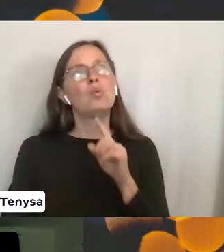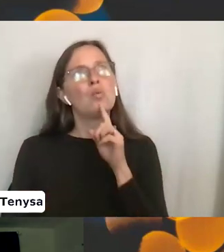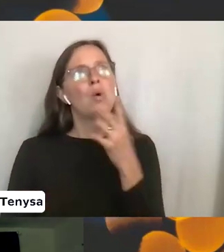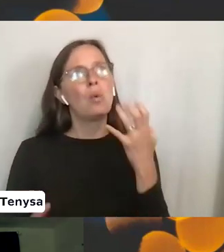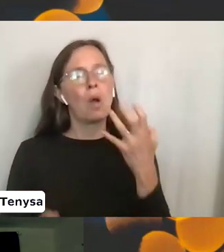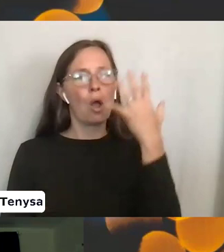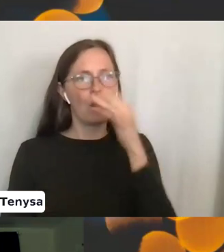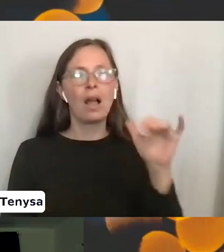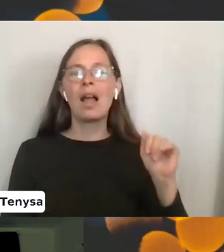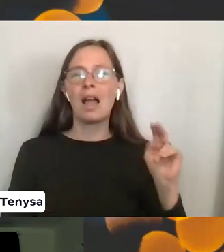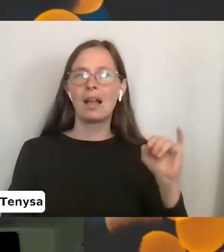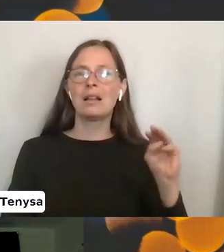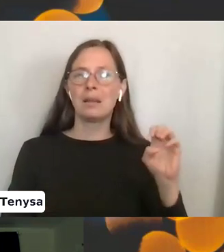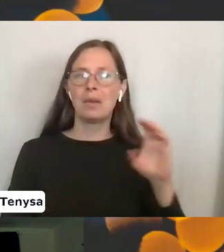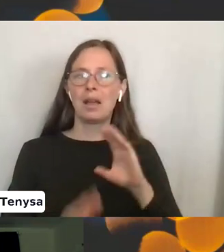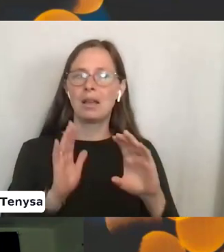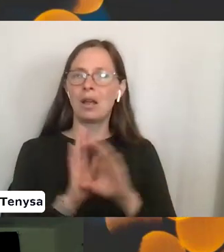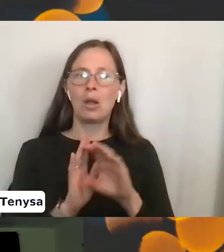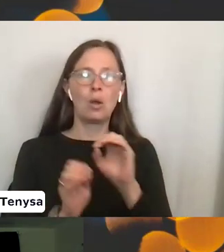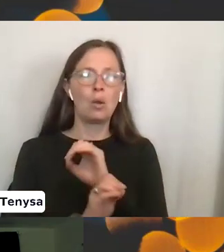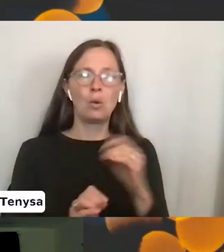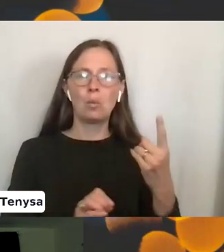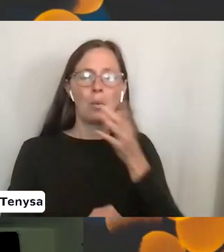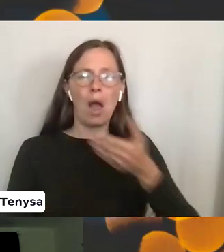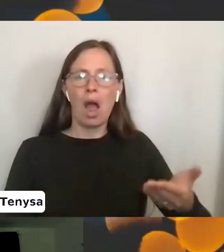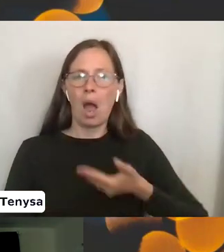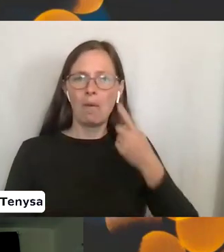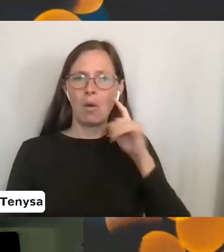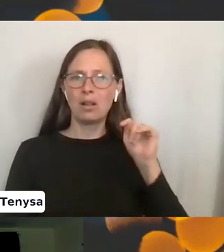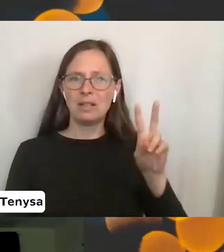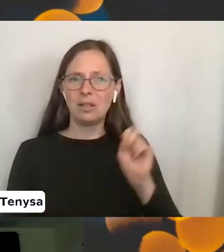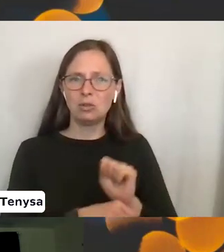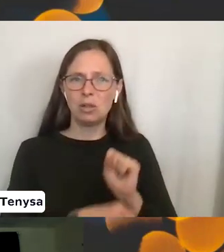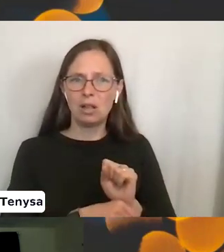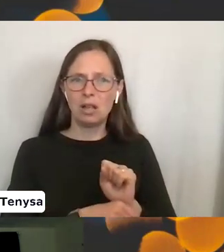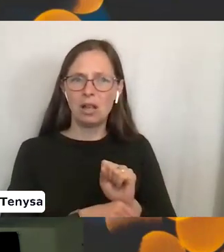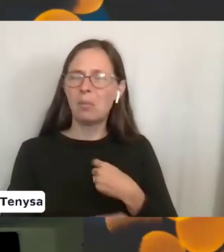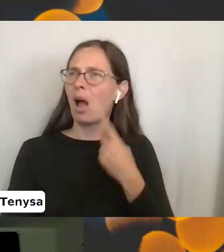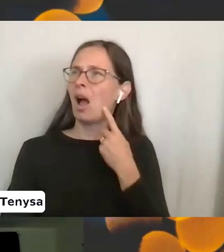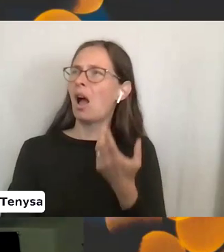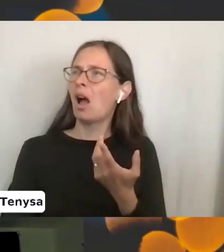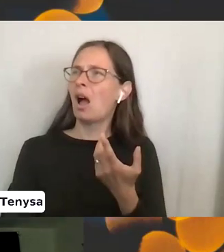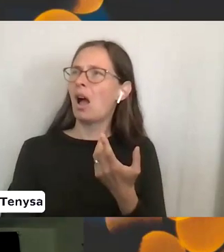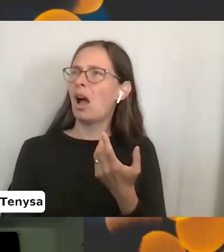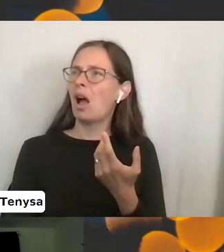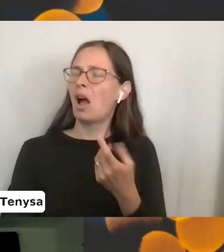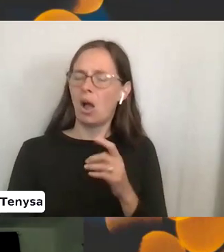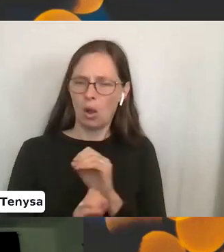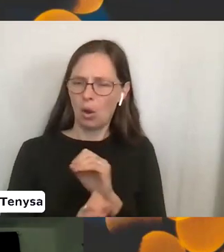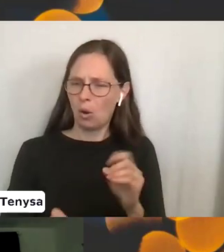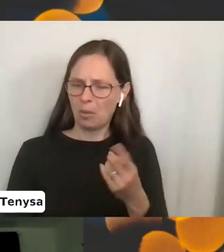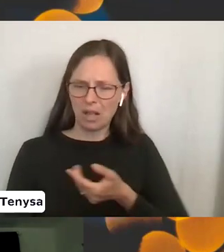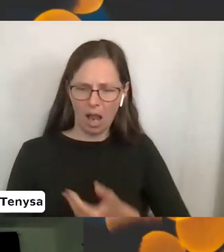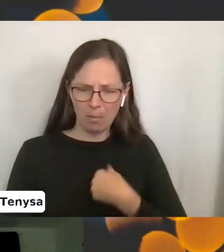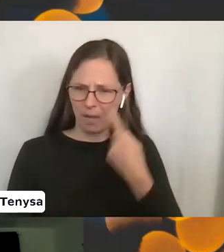like an anime character, and then no one will ever hire me for a television job again. And then I said, but no one's hiring you for a